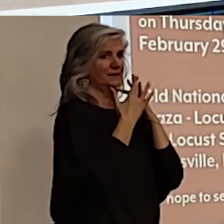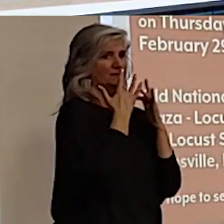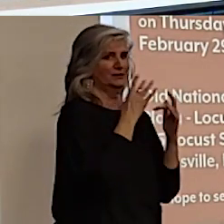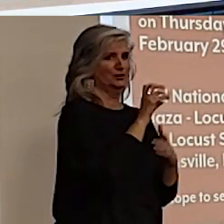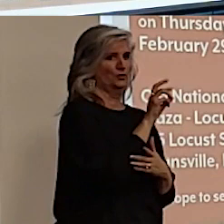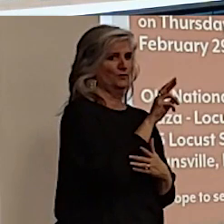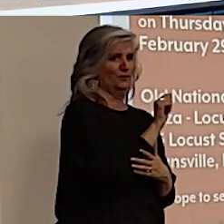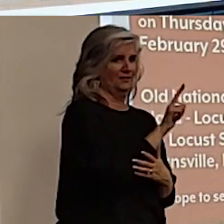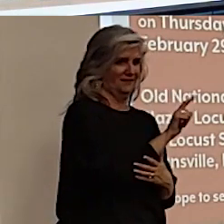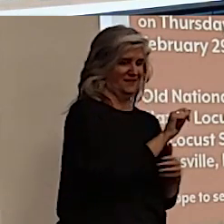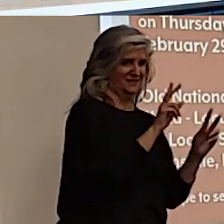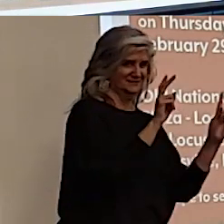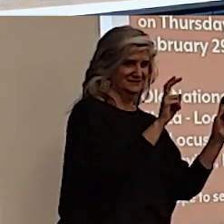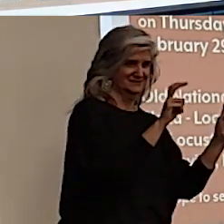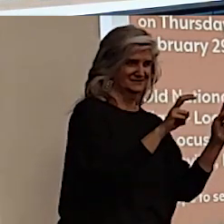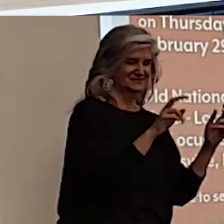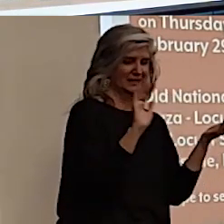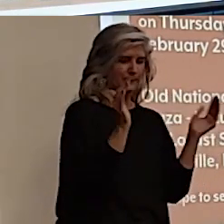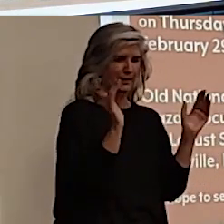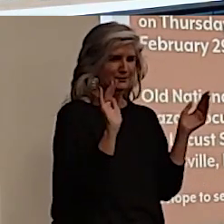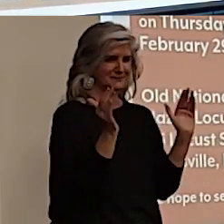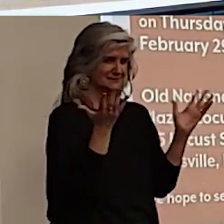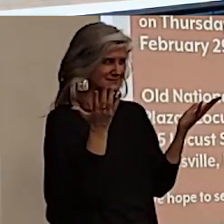Corolla? I mean, I think that's where